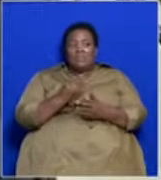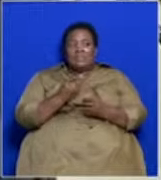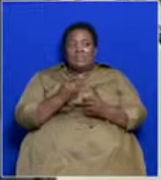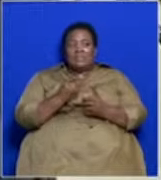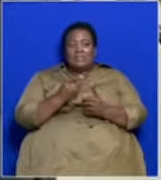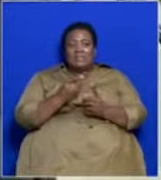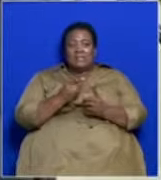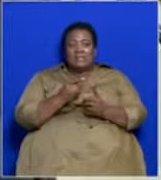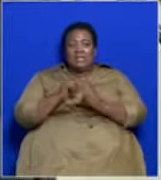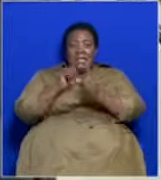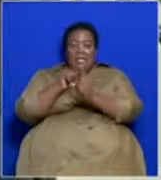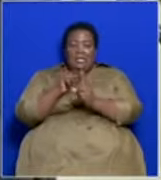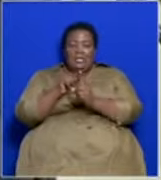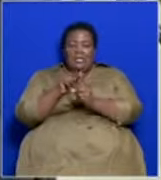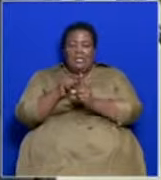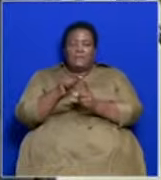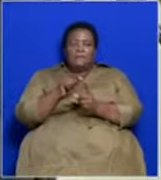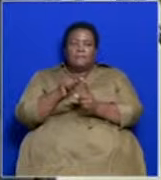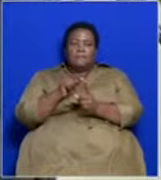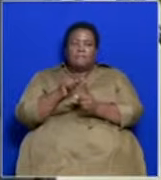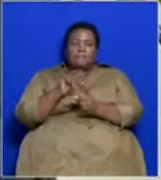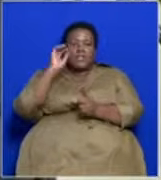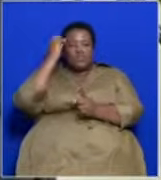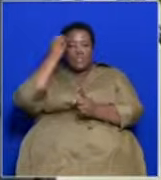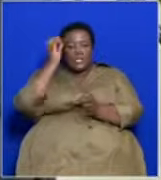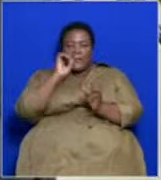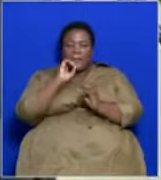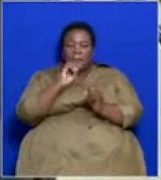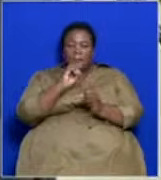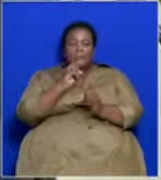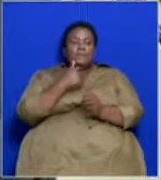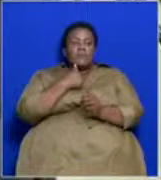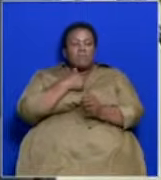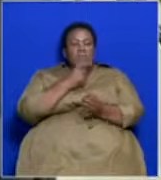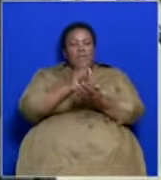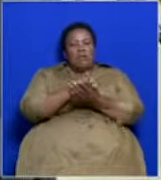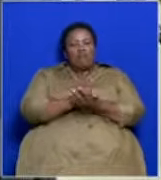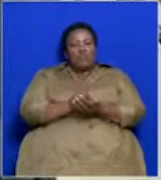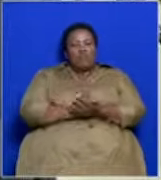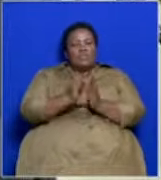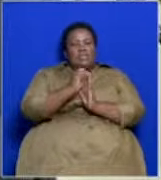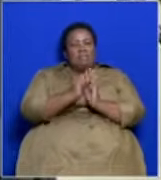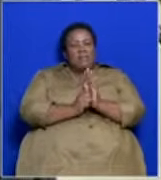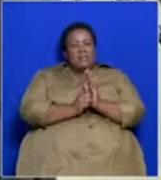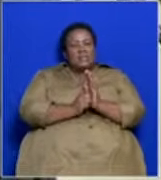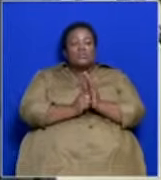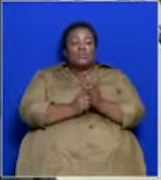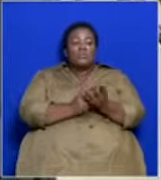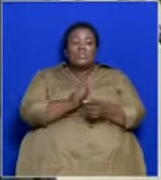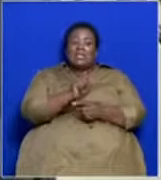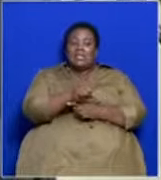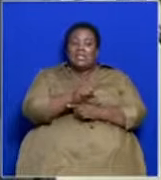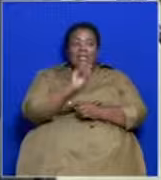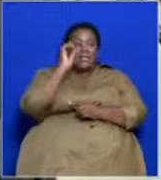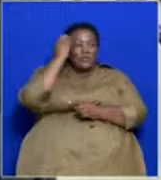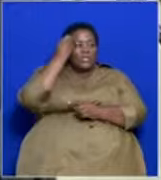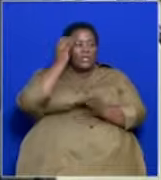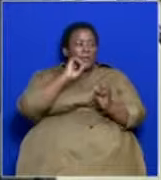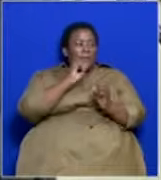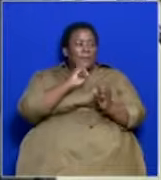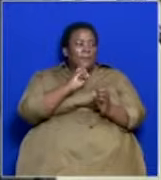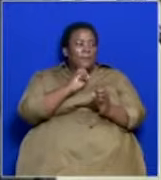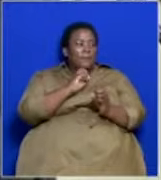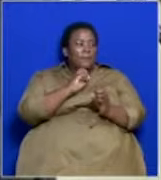I wrote the statement as per instruction of the advocate that if he is not interested, you must depose the statement.